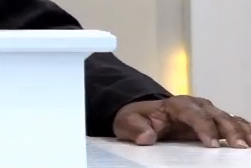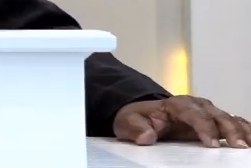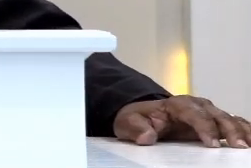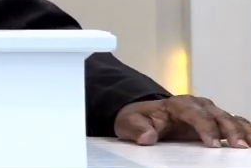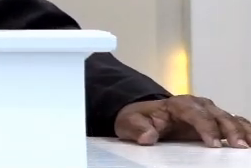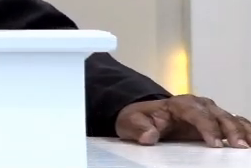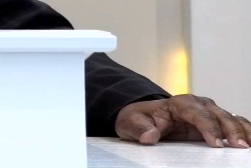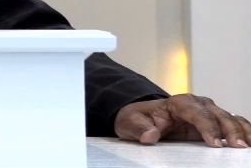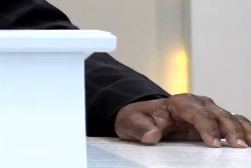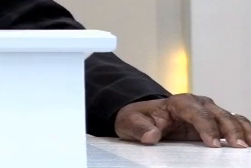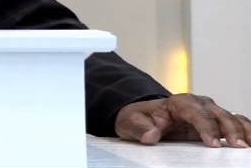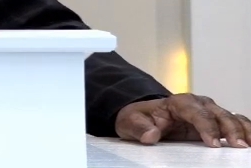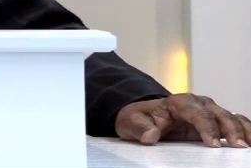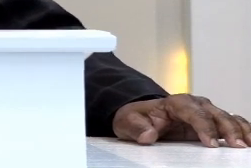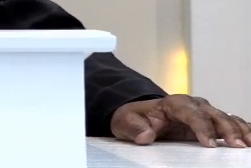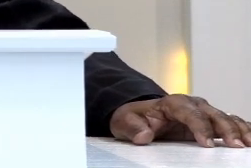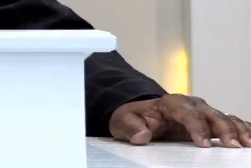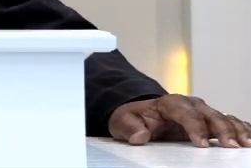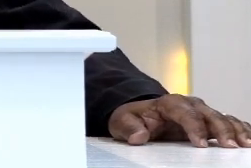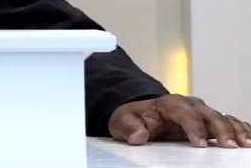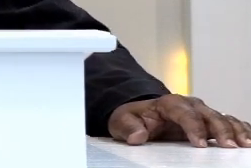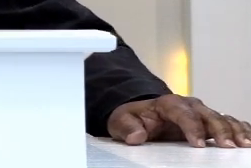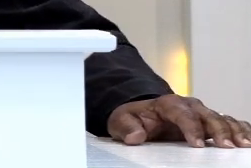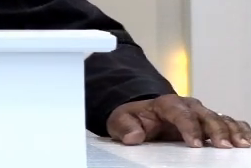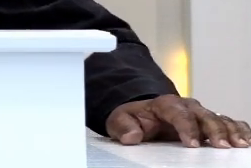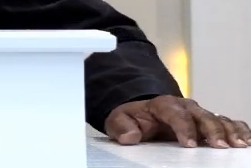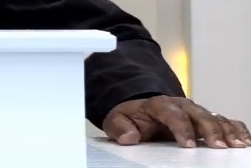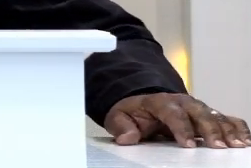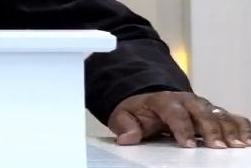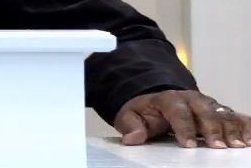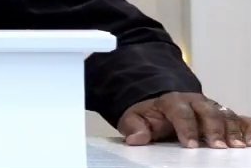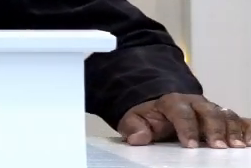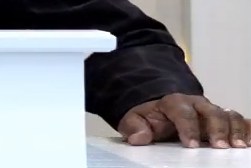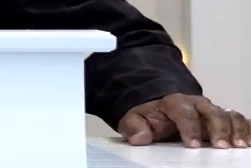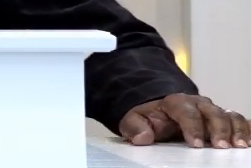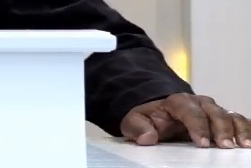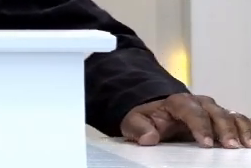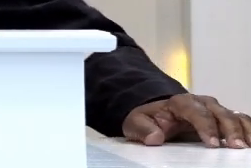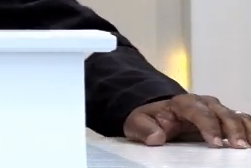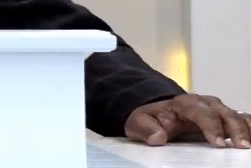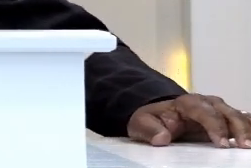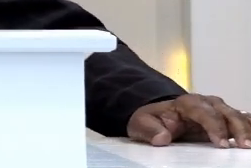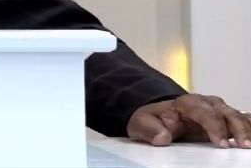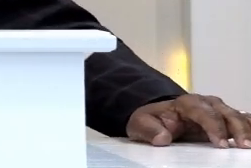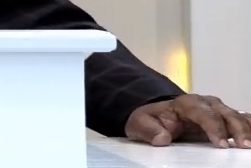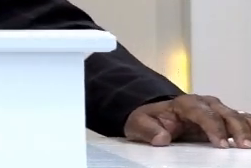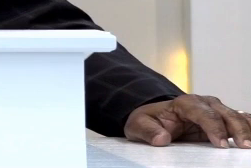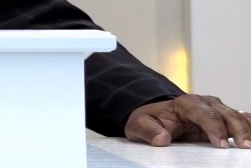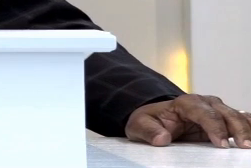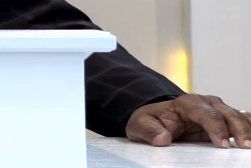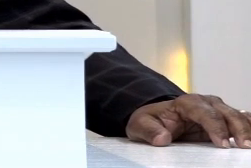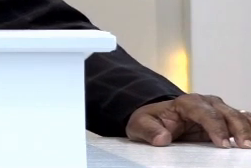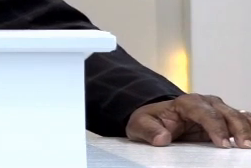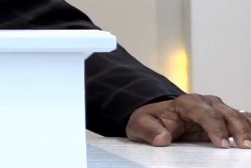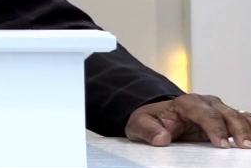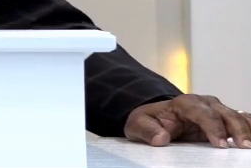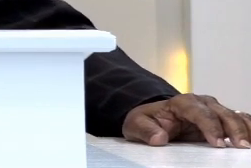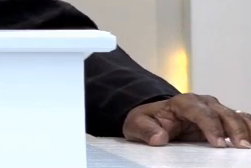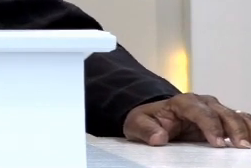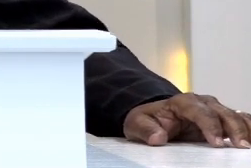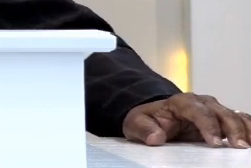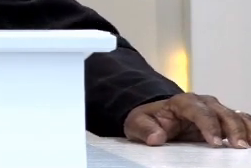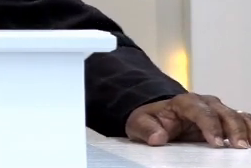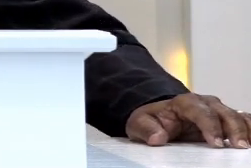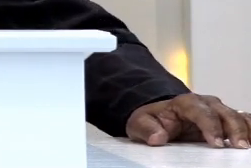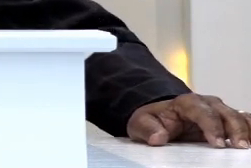that this morning, let's give God a hand clap of praise. Hallelujah, because he is worthy to be praised from the